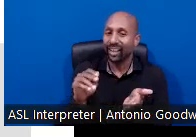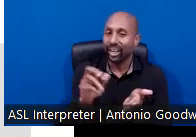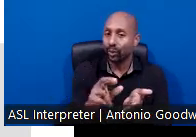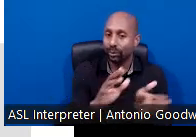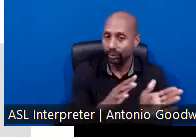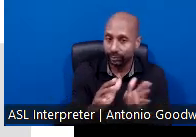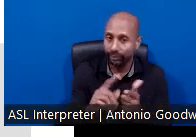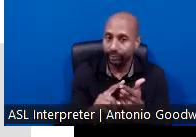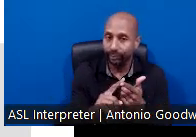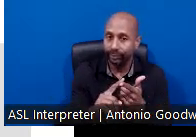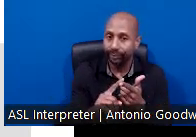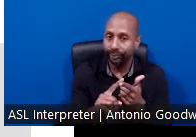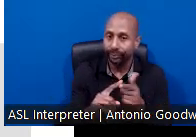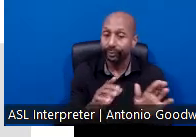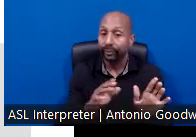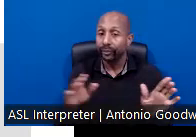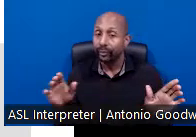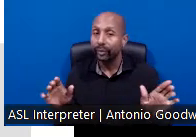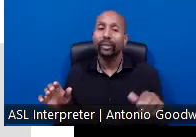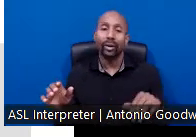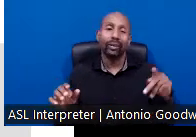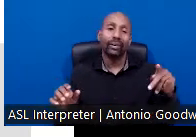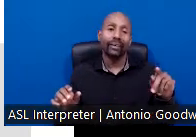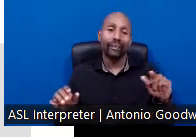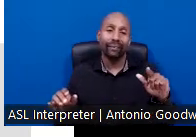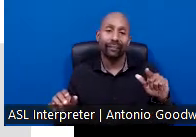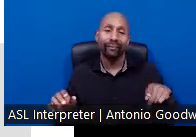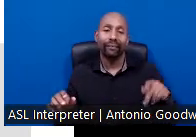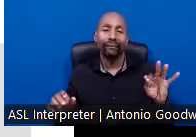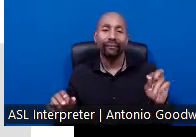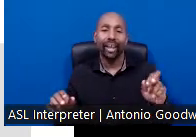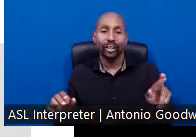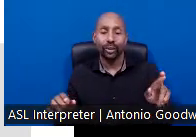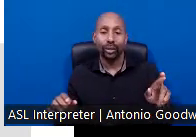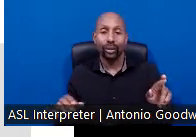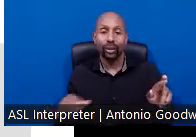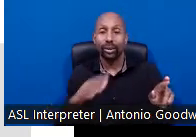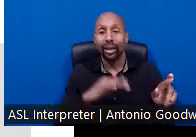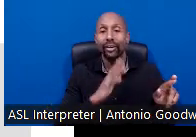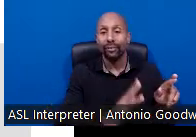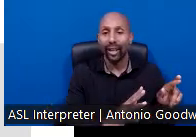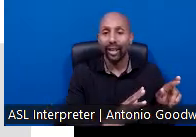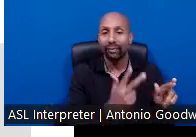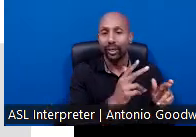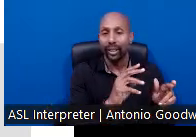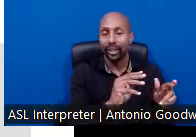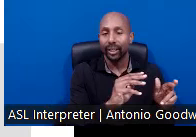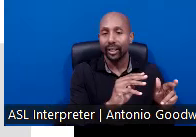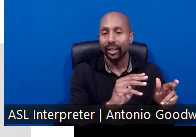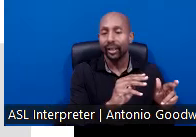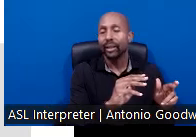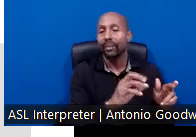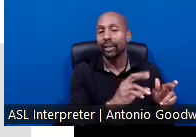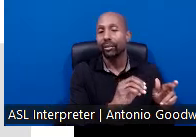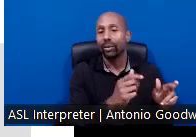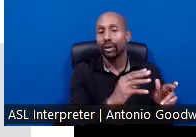2 microgram doses for Moderna. And the doses change, as the child gets older, from ages 5 to 11. And